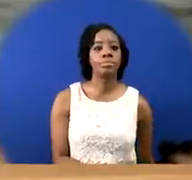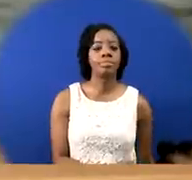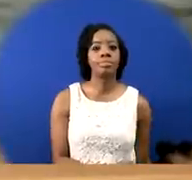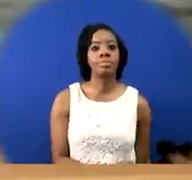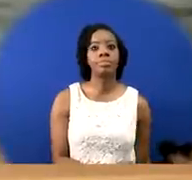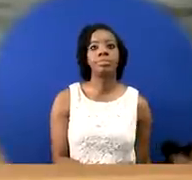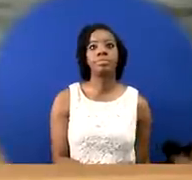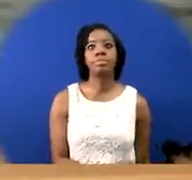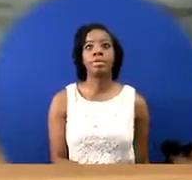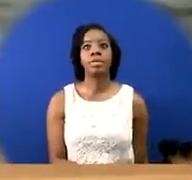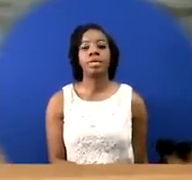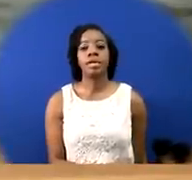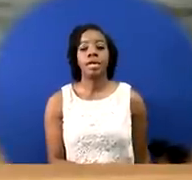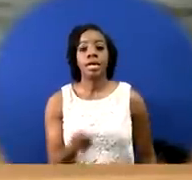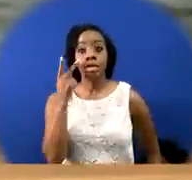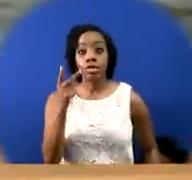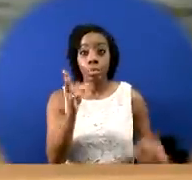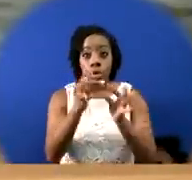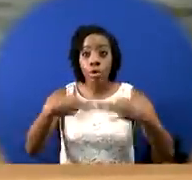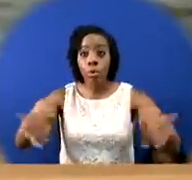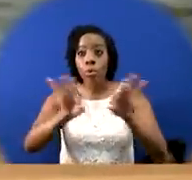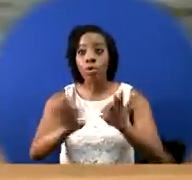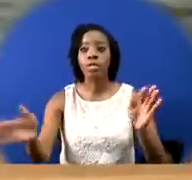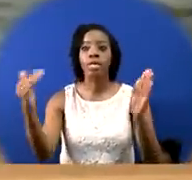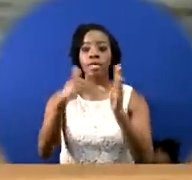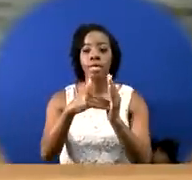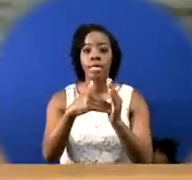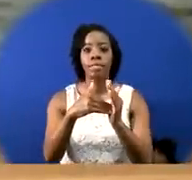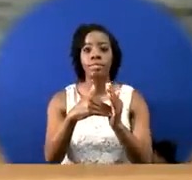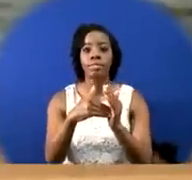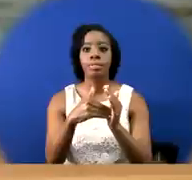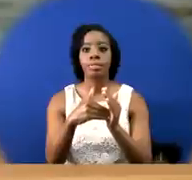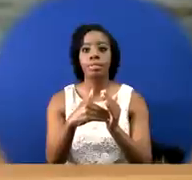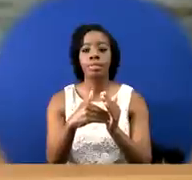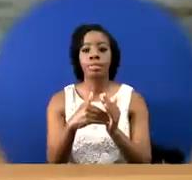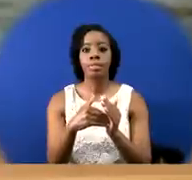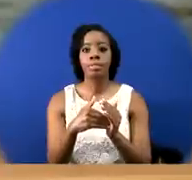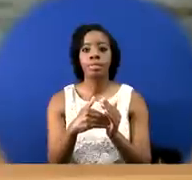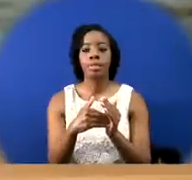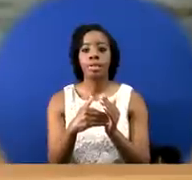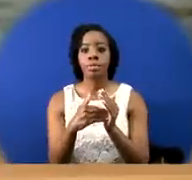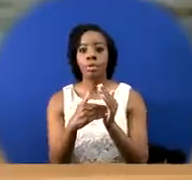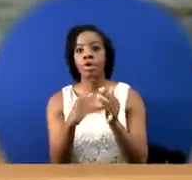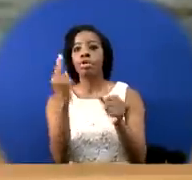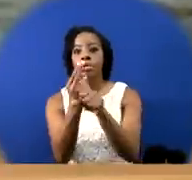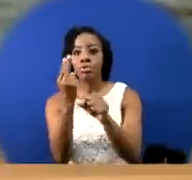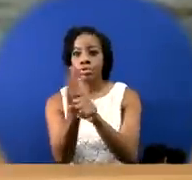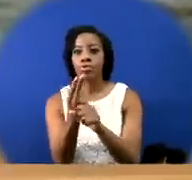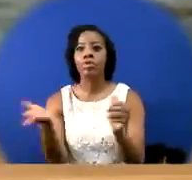He deemed me worthy again. He deemed me profitable